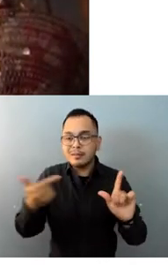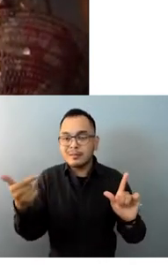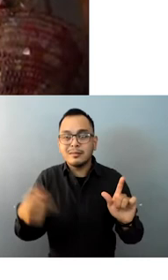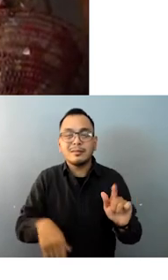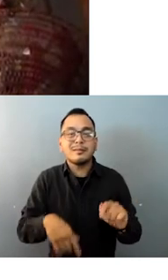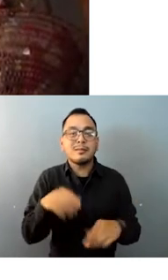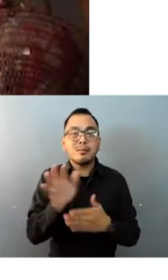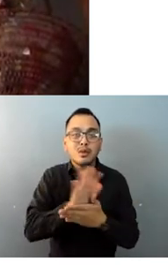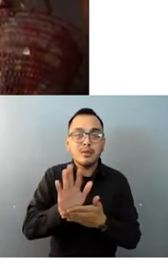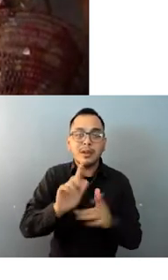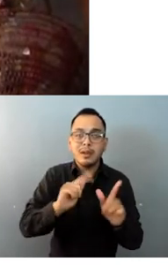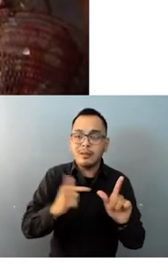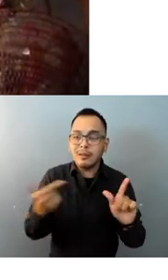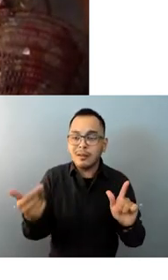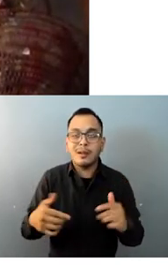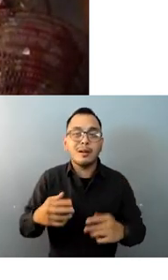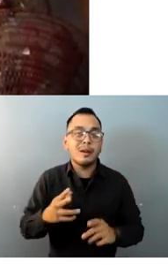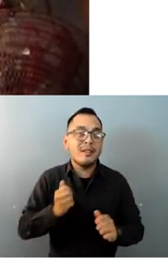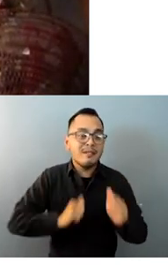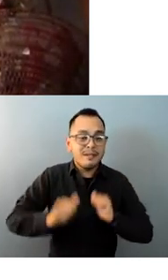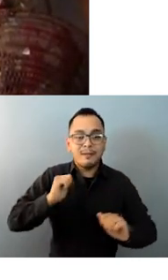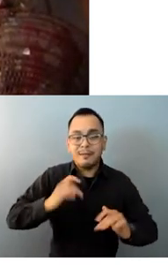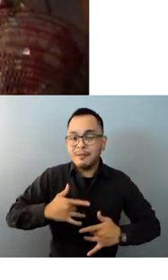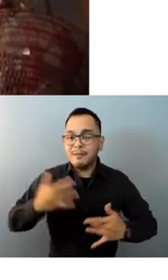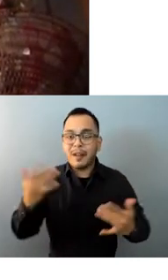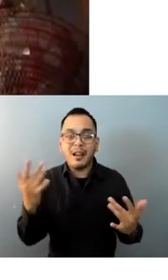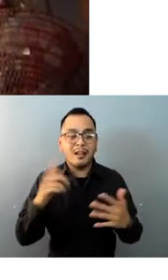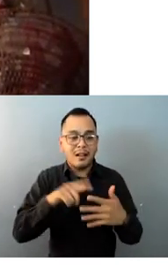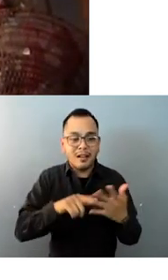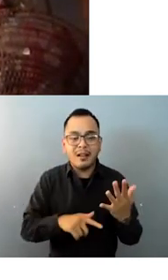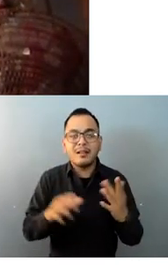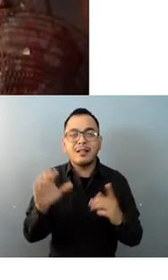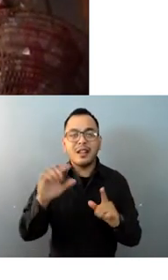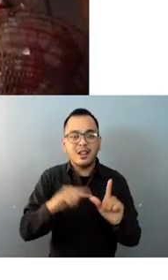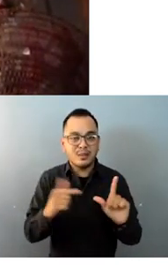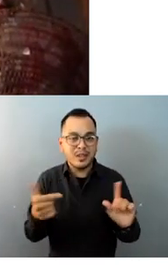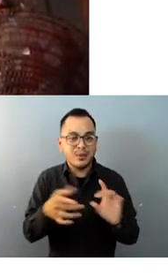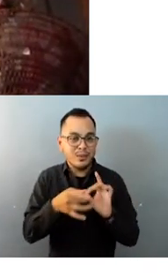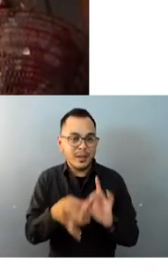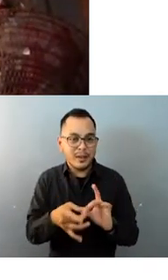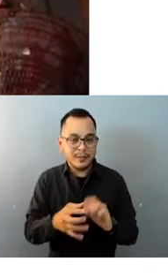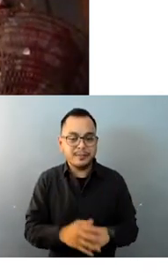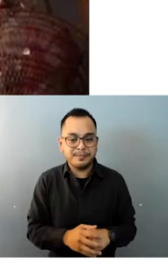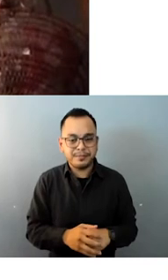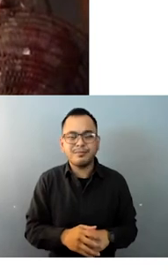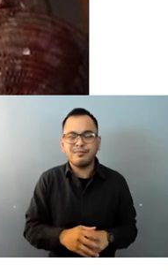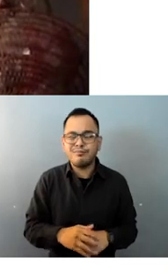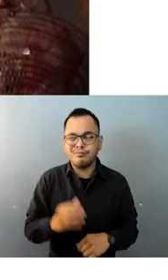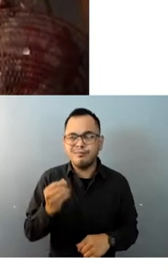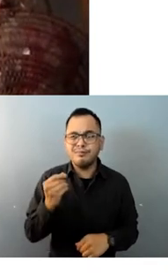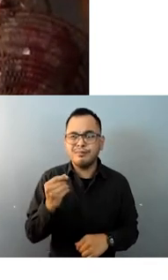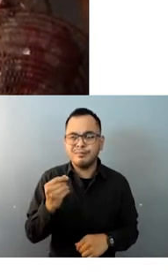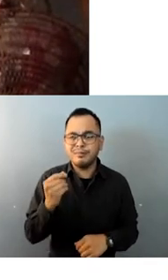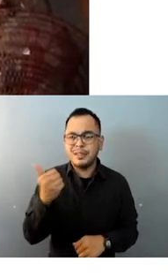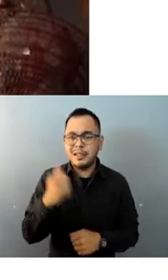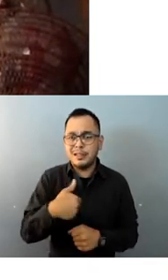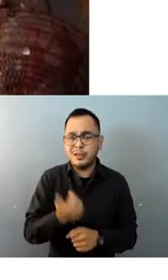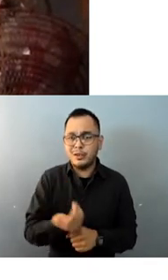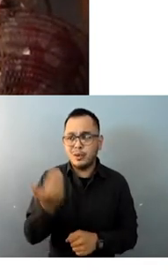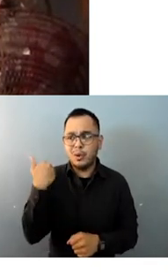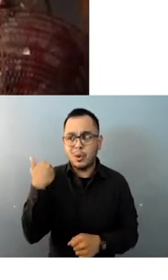movie, production, event that we could find. In those days, which was more than 10 years